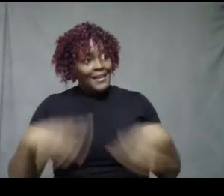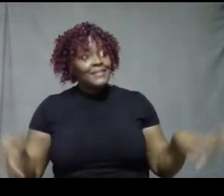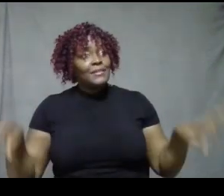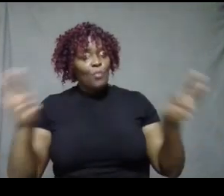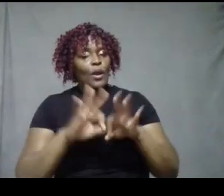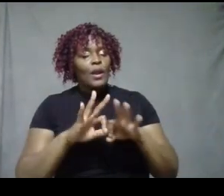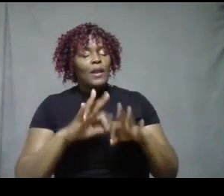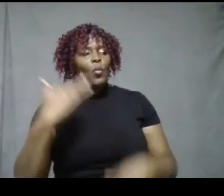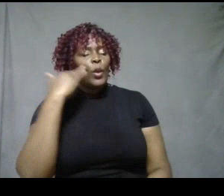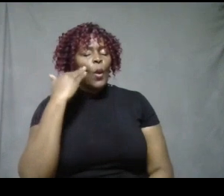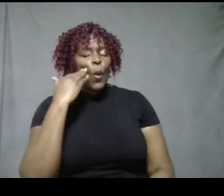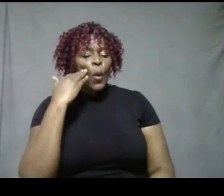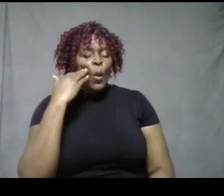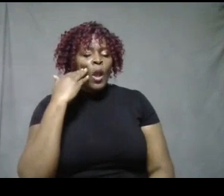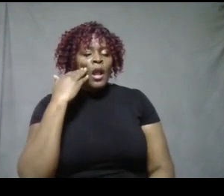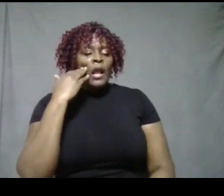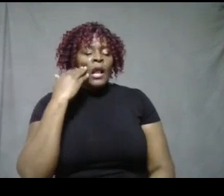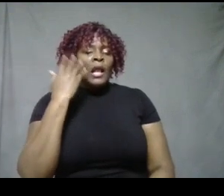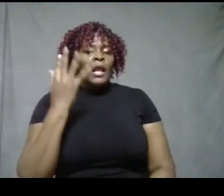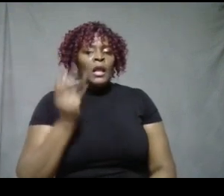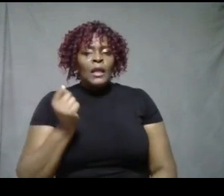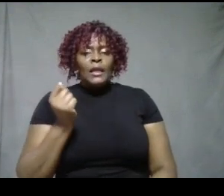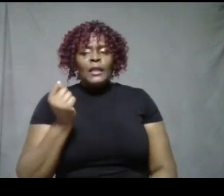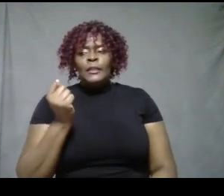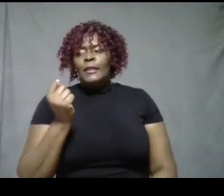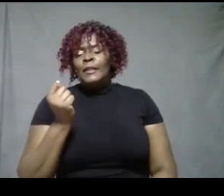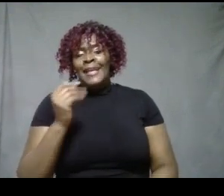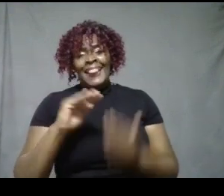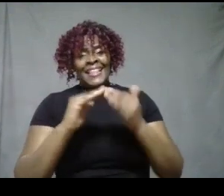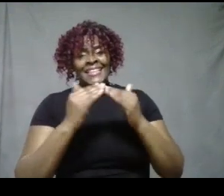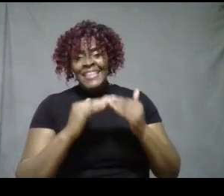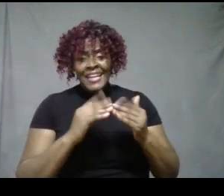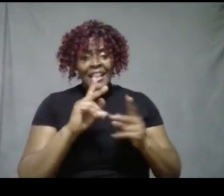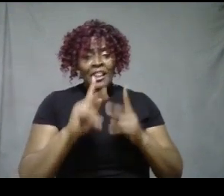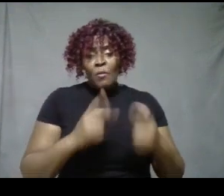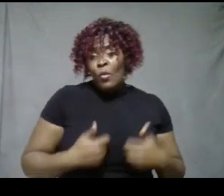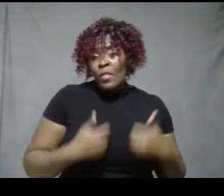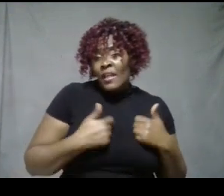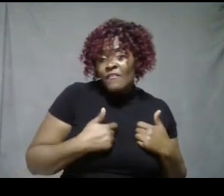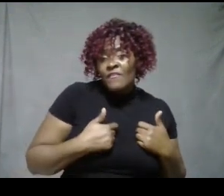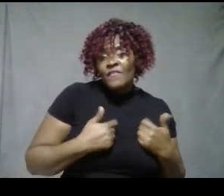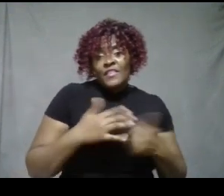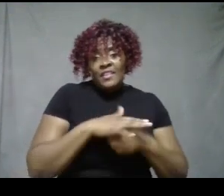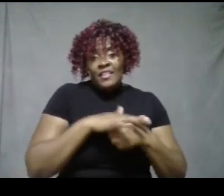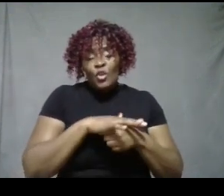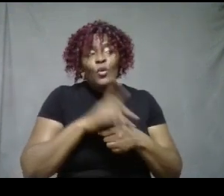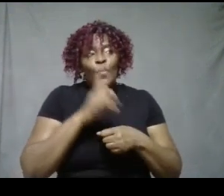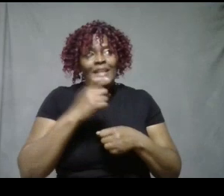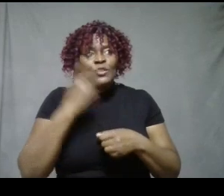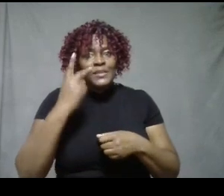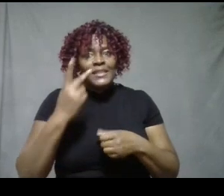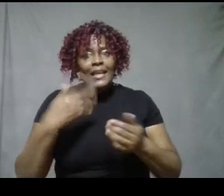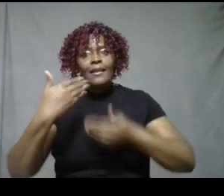know that the city, the residents, we need to see this move forward. And